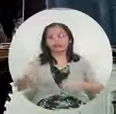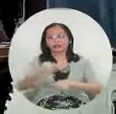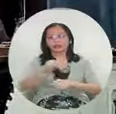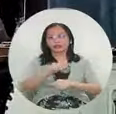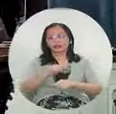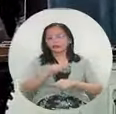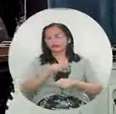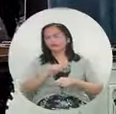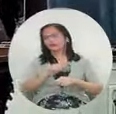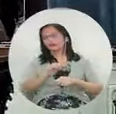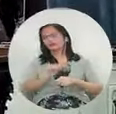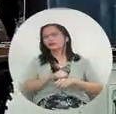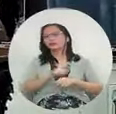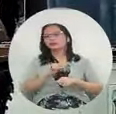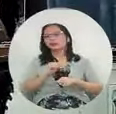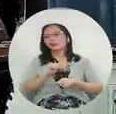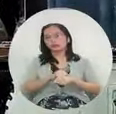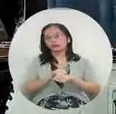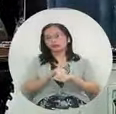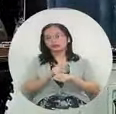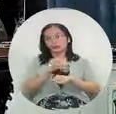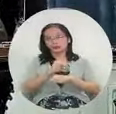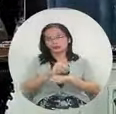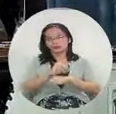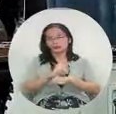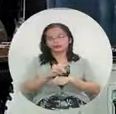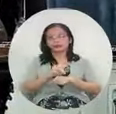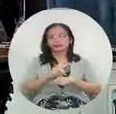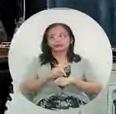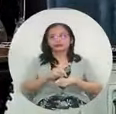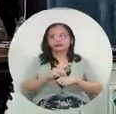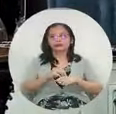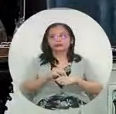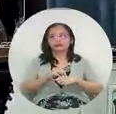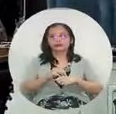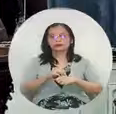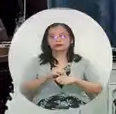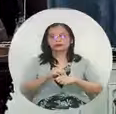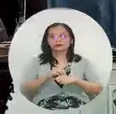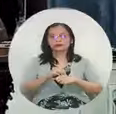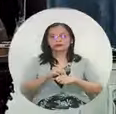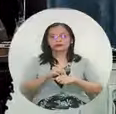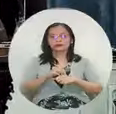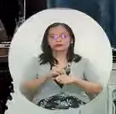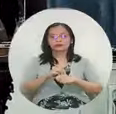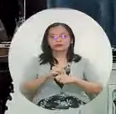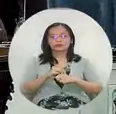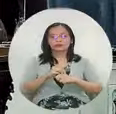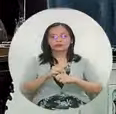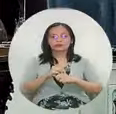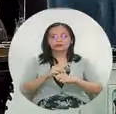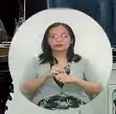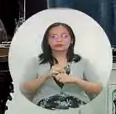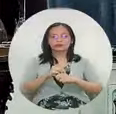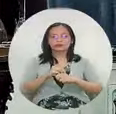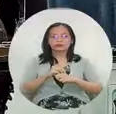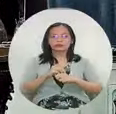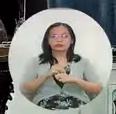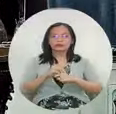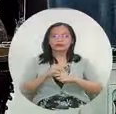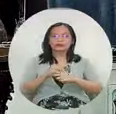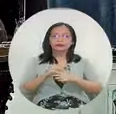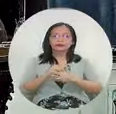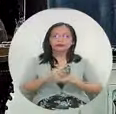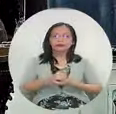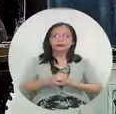take care of those that will be here listening to the message, and here is the person. Sometimes it is the reason why some people